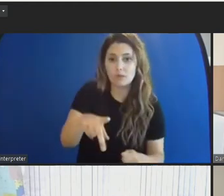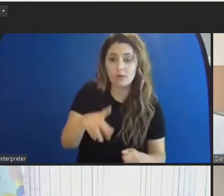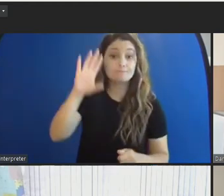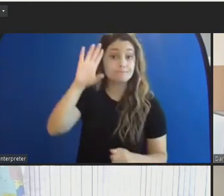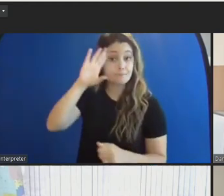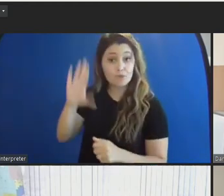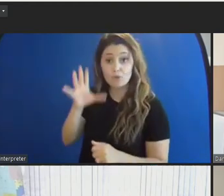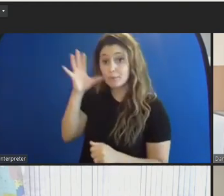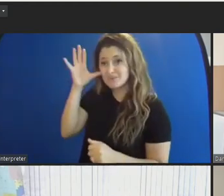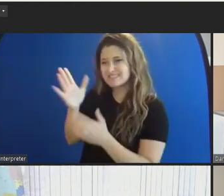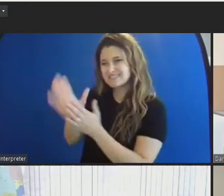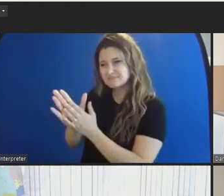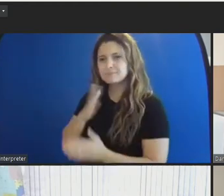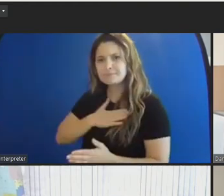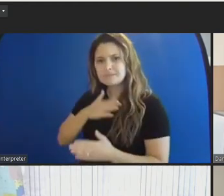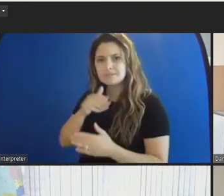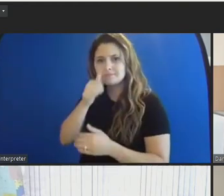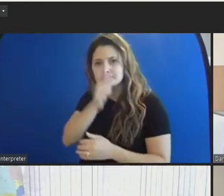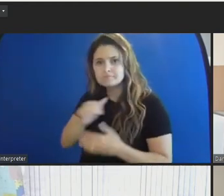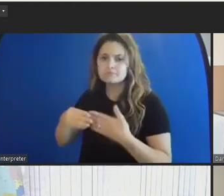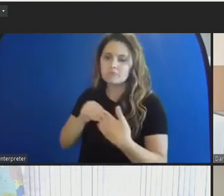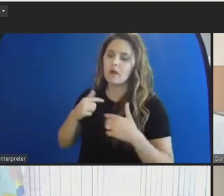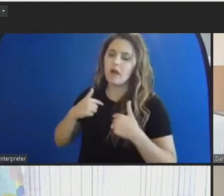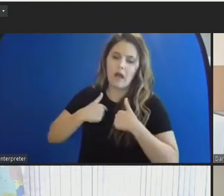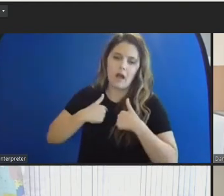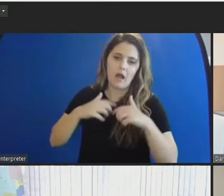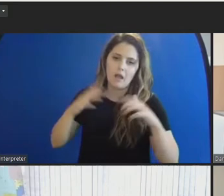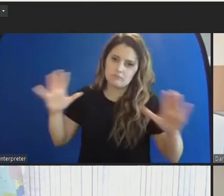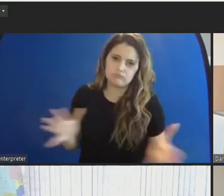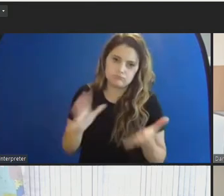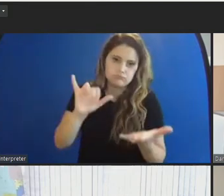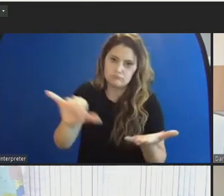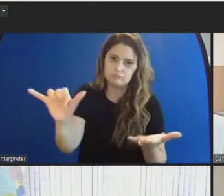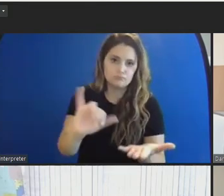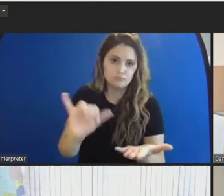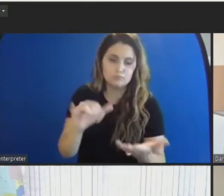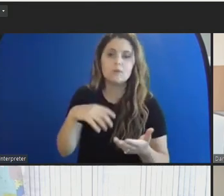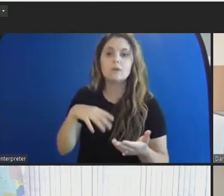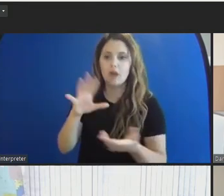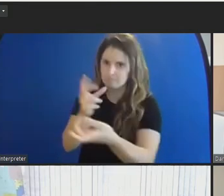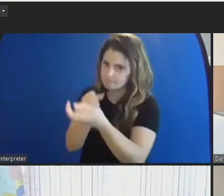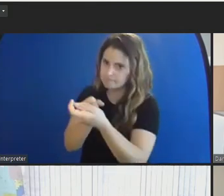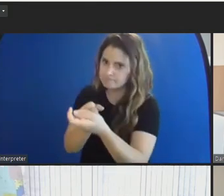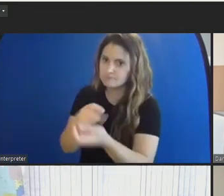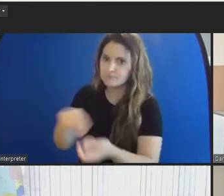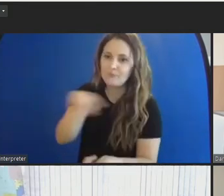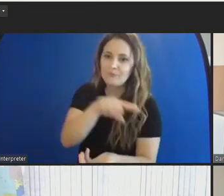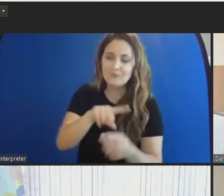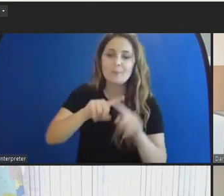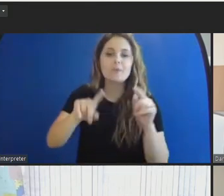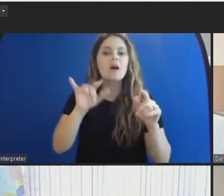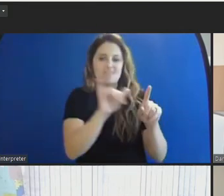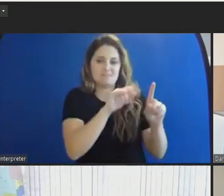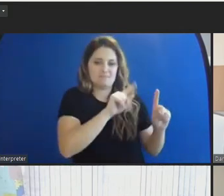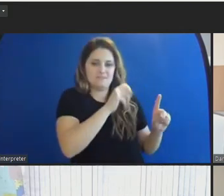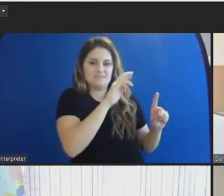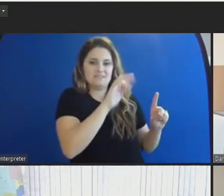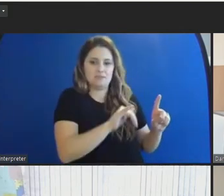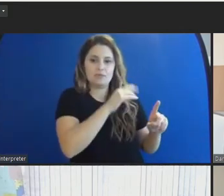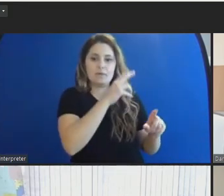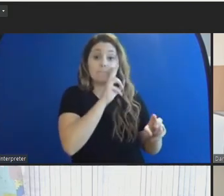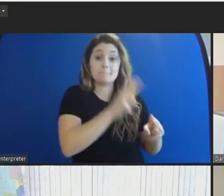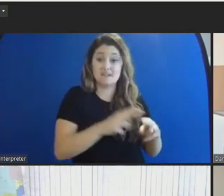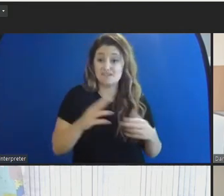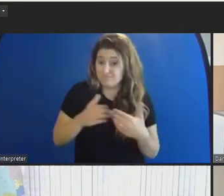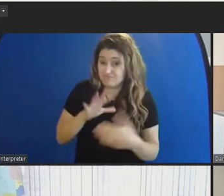be flexible as well as patient, and I am encouraging that and on your side. But as Terry mentioned, even